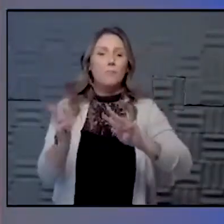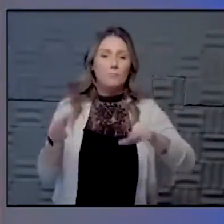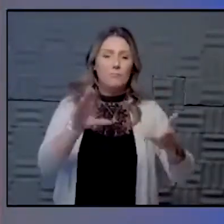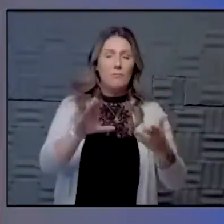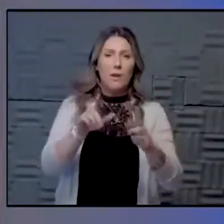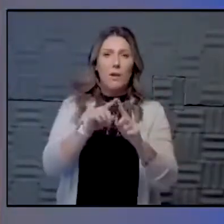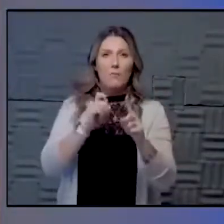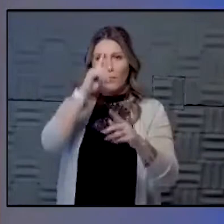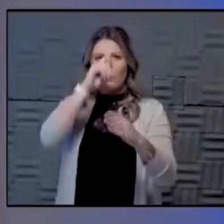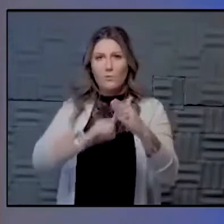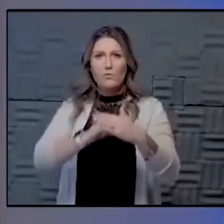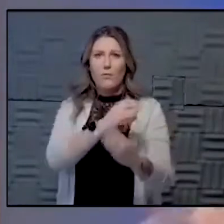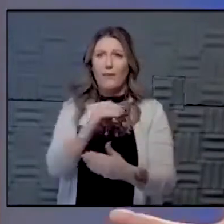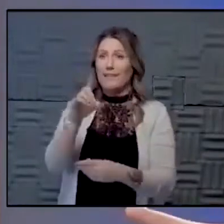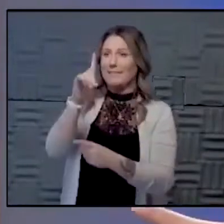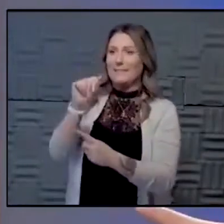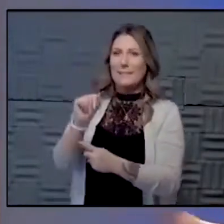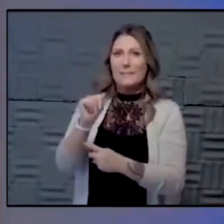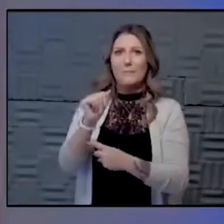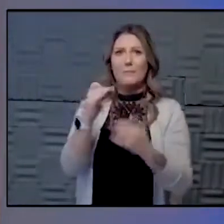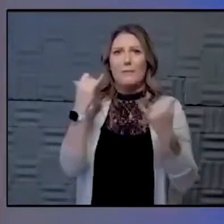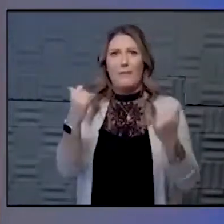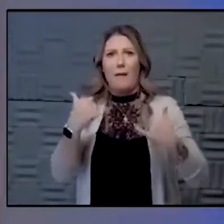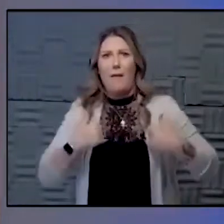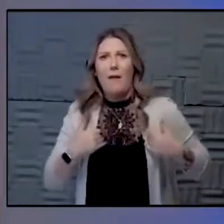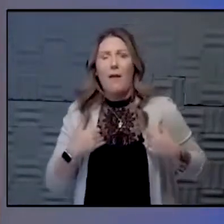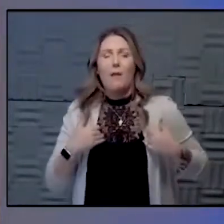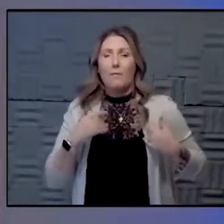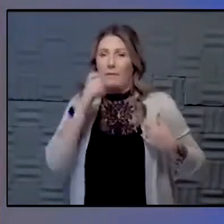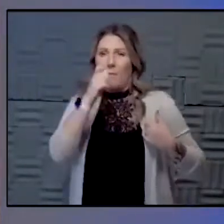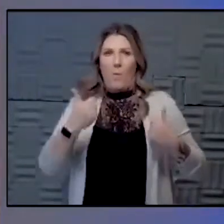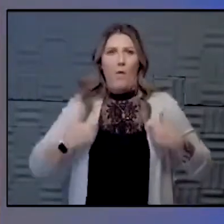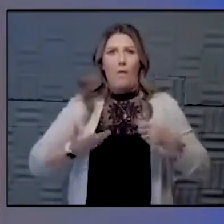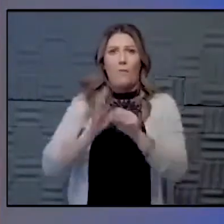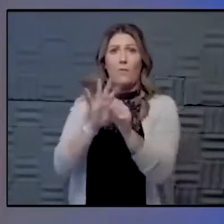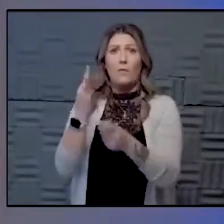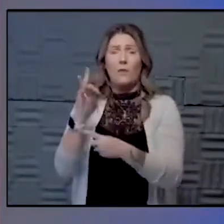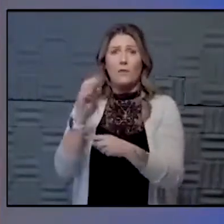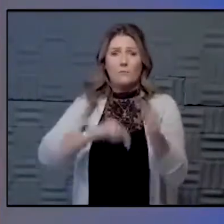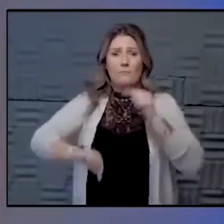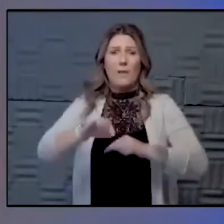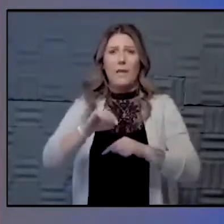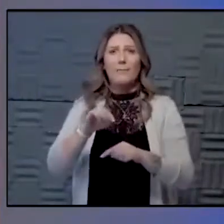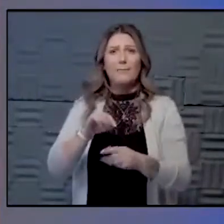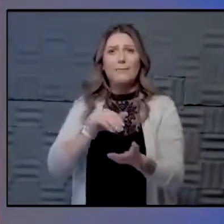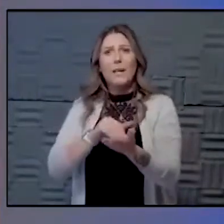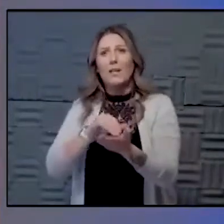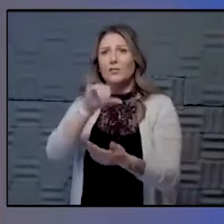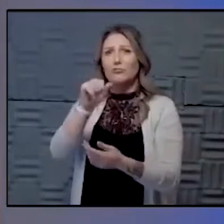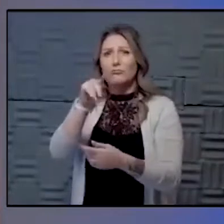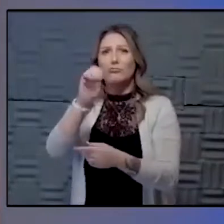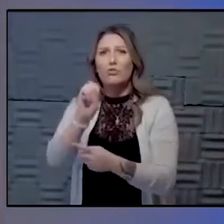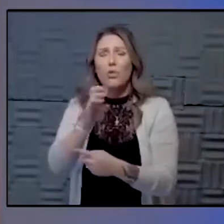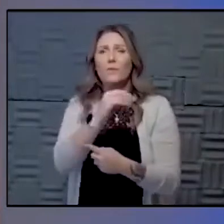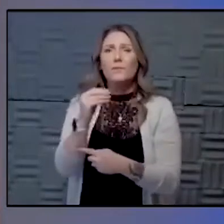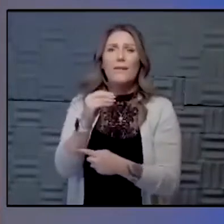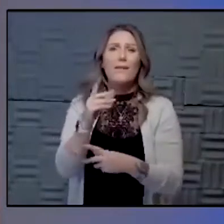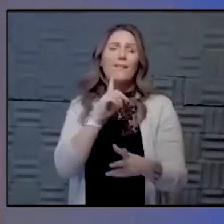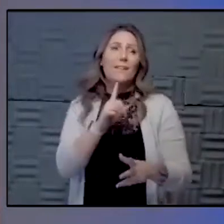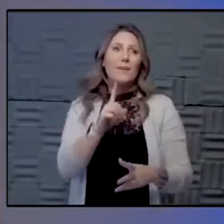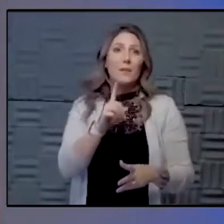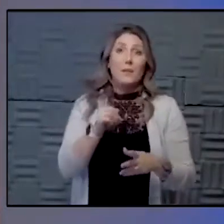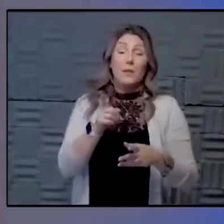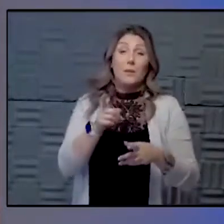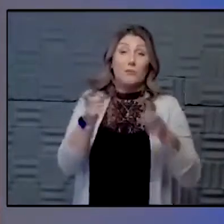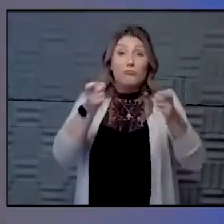and having disability from stroke that don't have COVID-19. And so kind of back to what Dr. Jones was saying, controlling your risk factors and really preventing